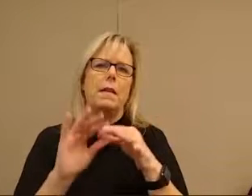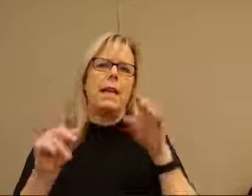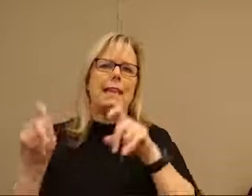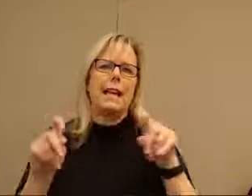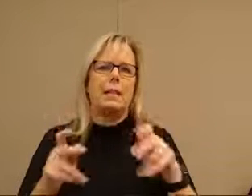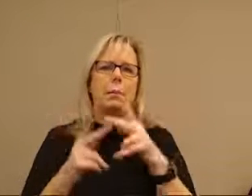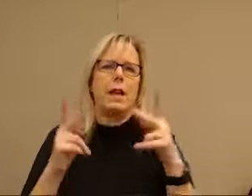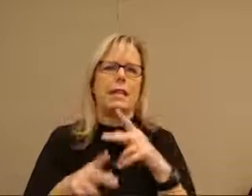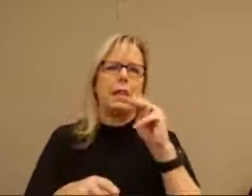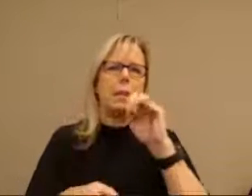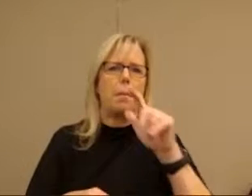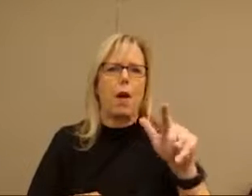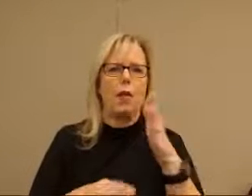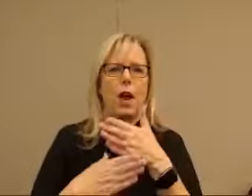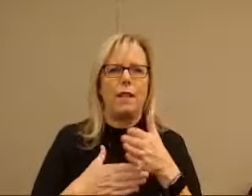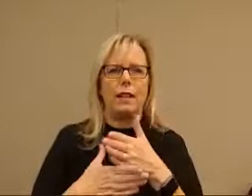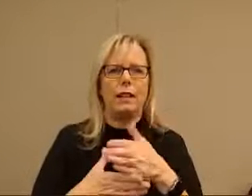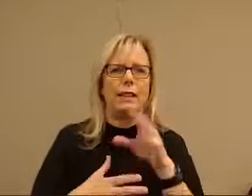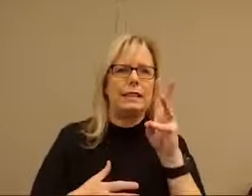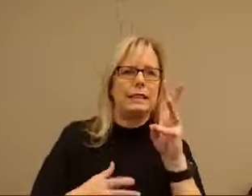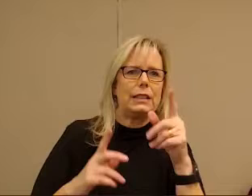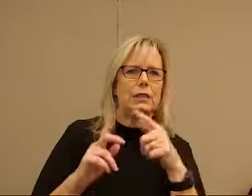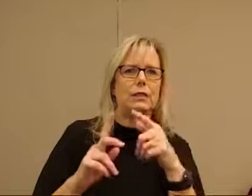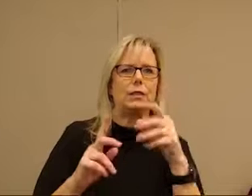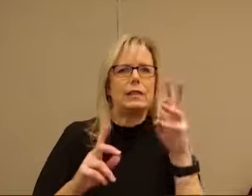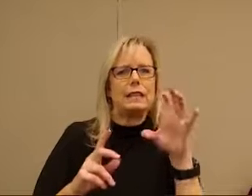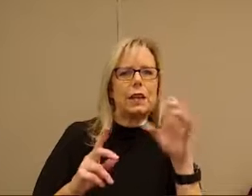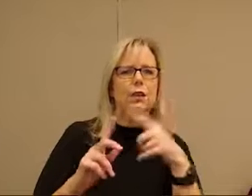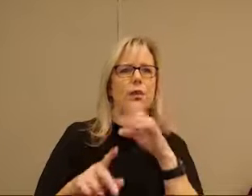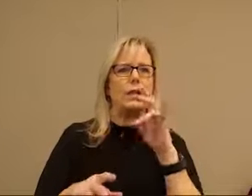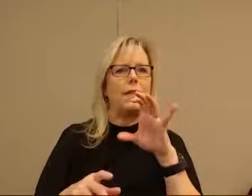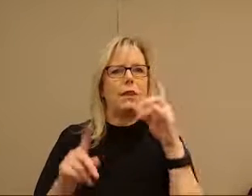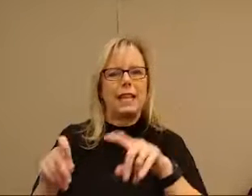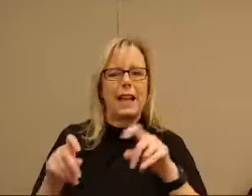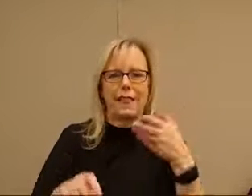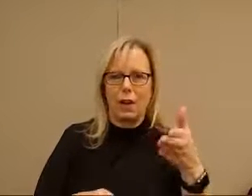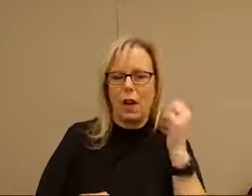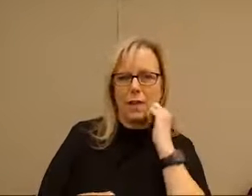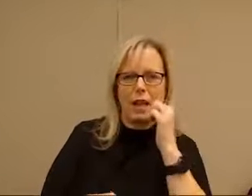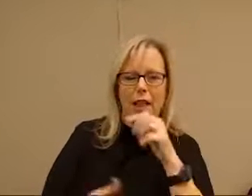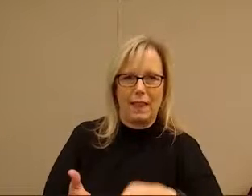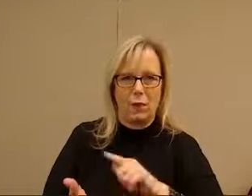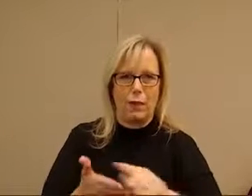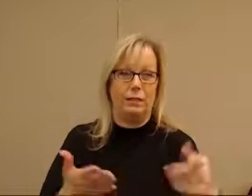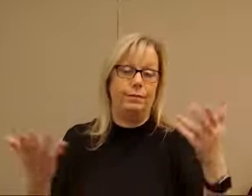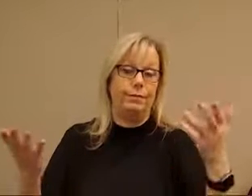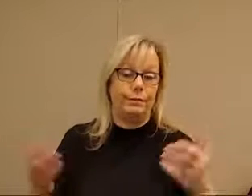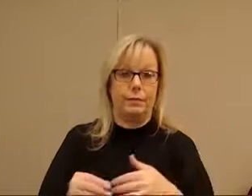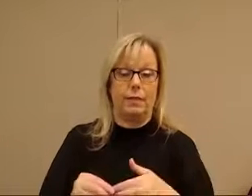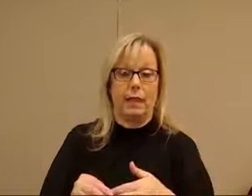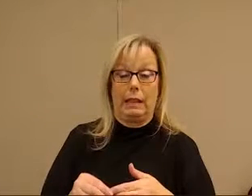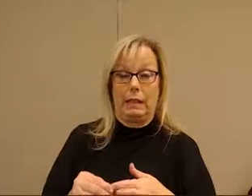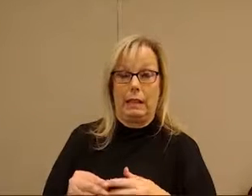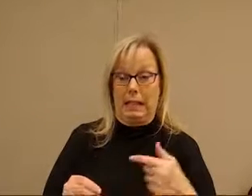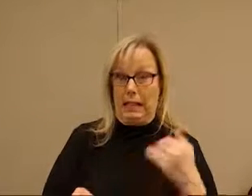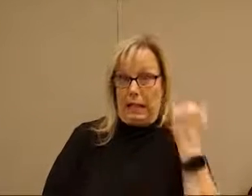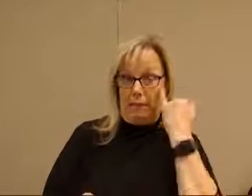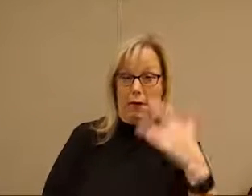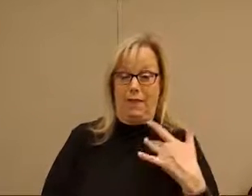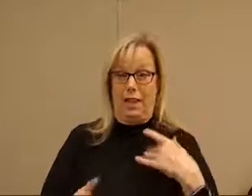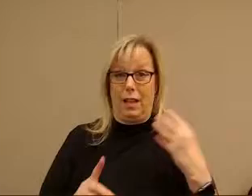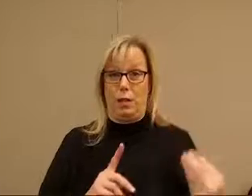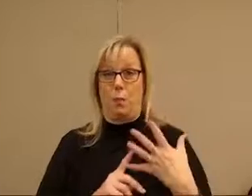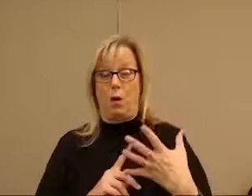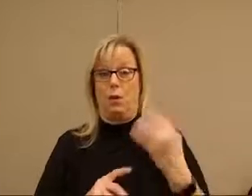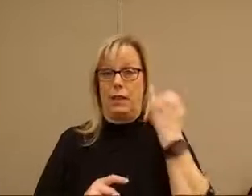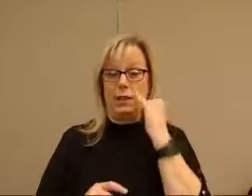still operating, and they're averaging, 600 to 700 tests there now this week. So if you feel like you've been exposed,